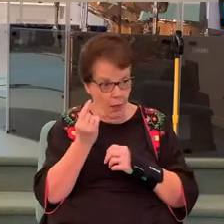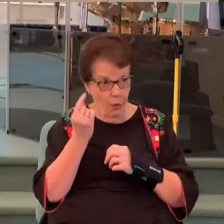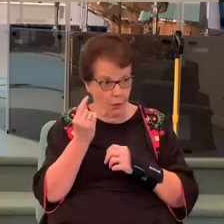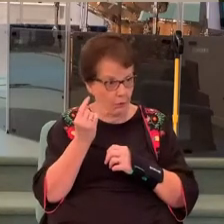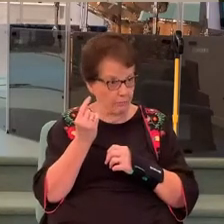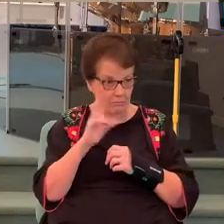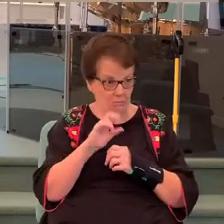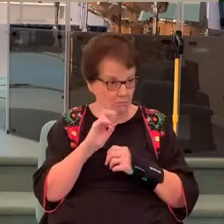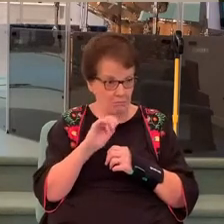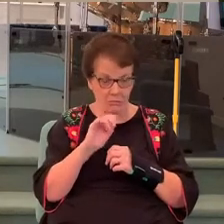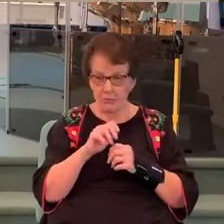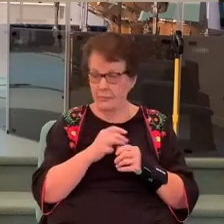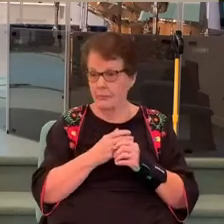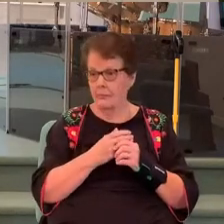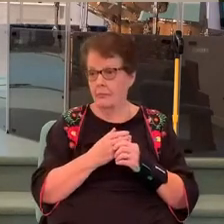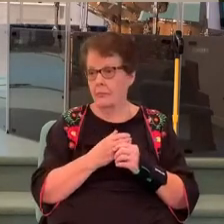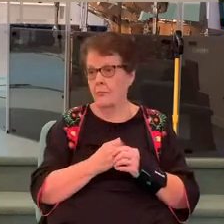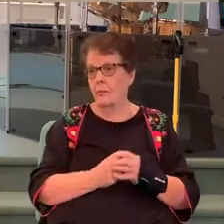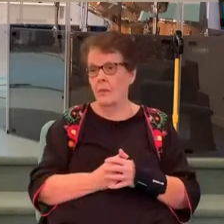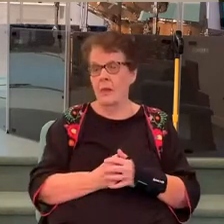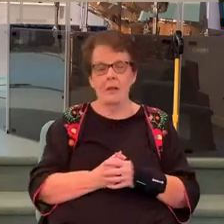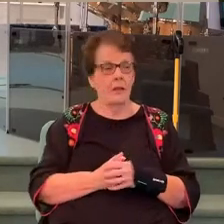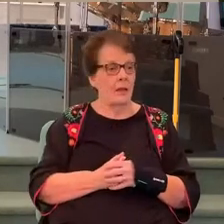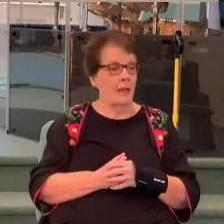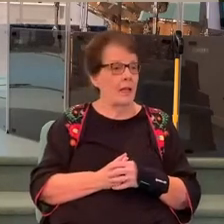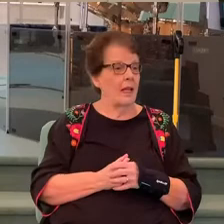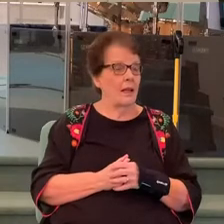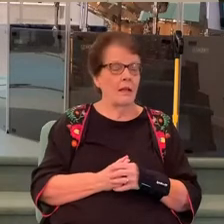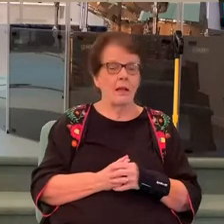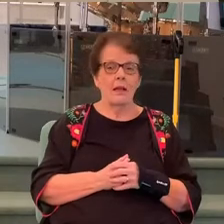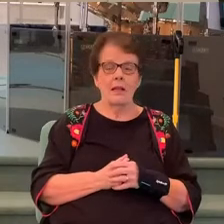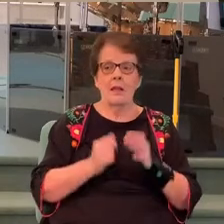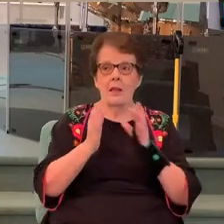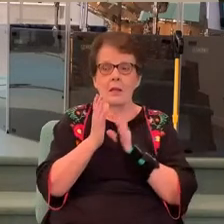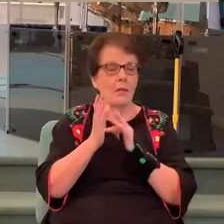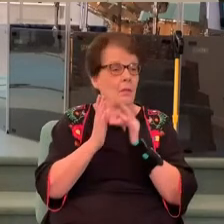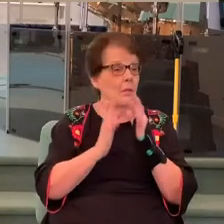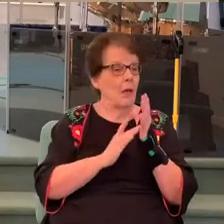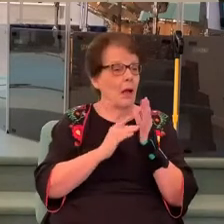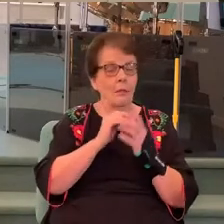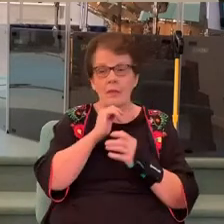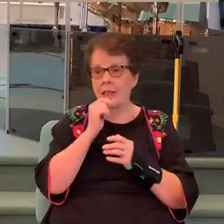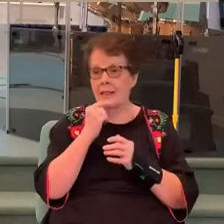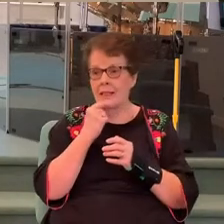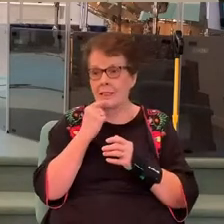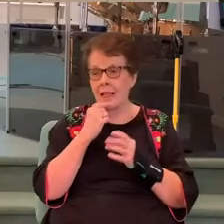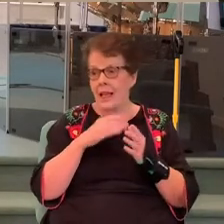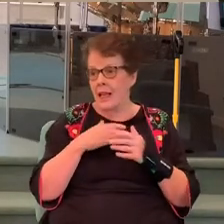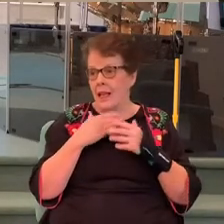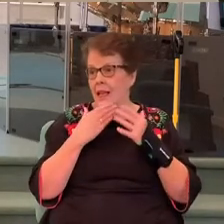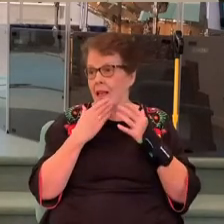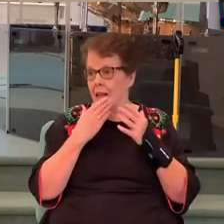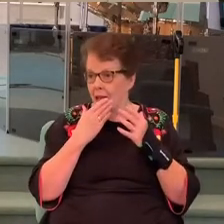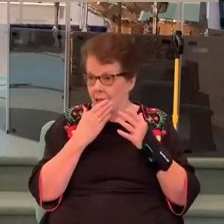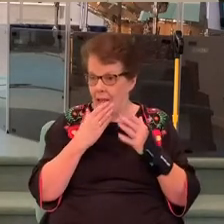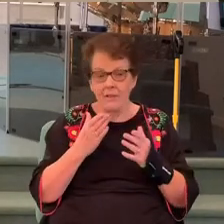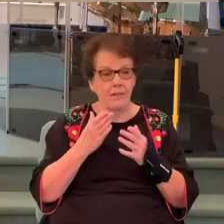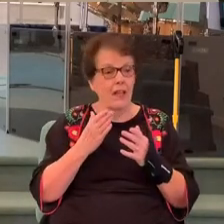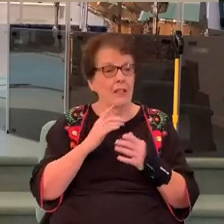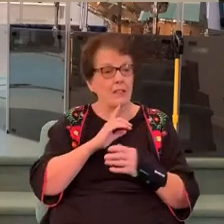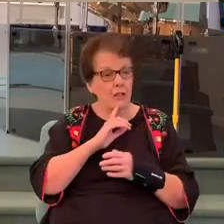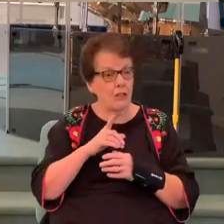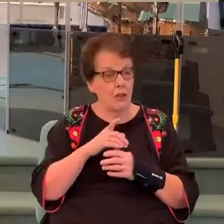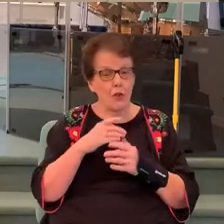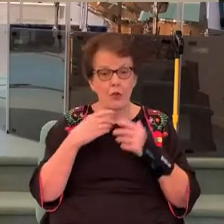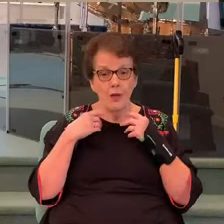And James is not saying confess your sins to somebody else so that they can heal you. He's saying confess your sins to somebody else because that may be where the sin